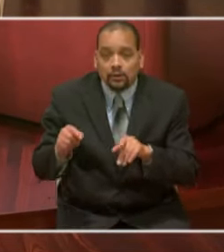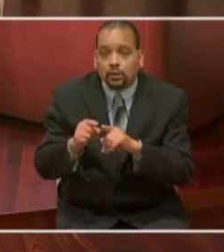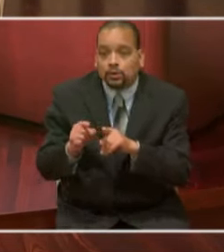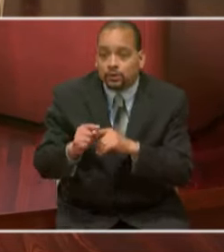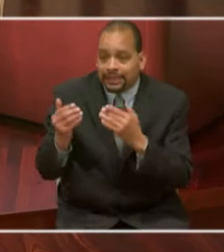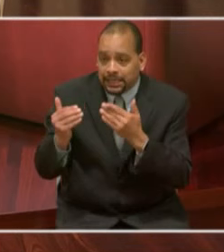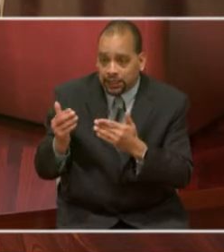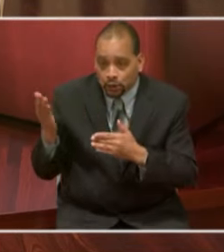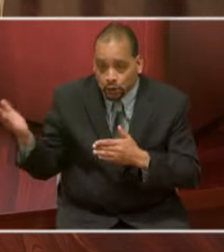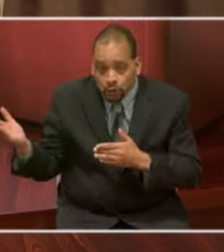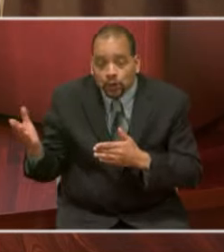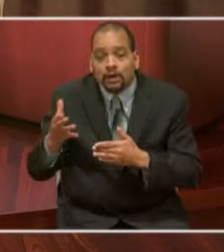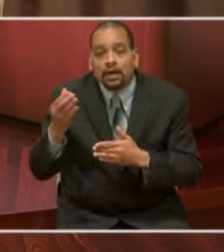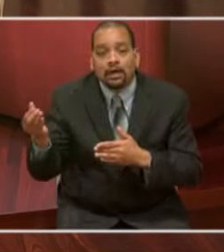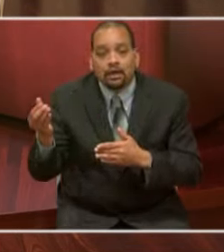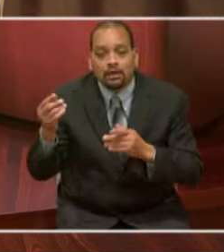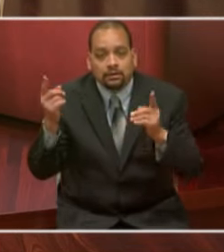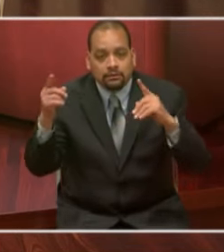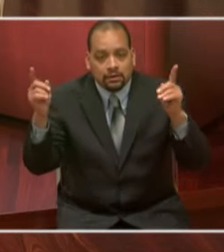after the Emancipation Proclamation,